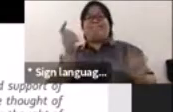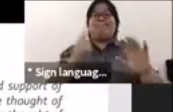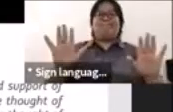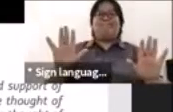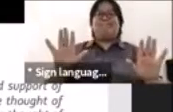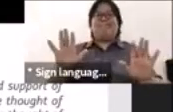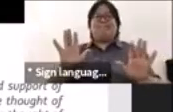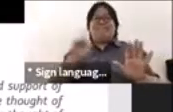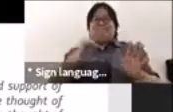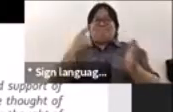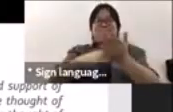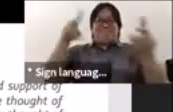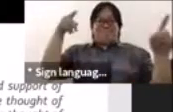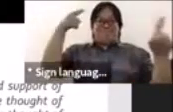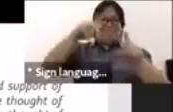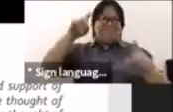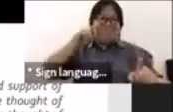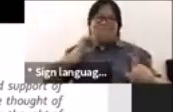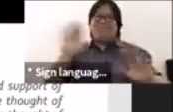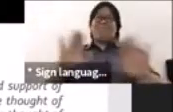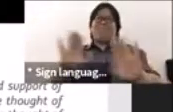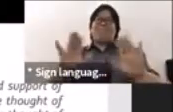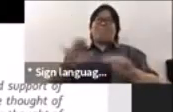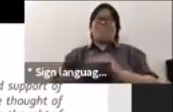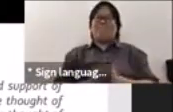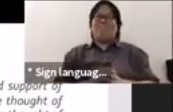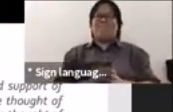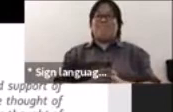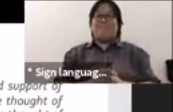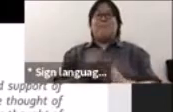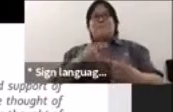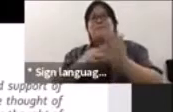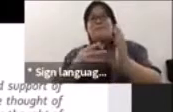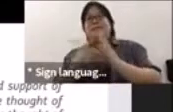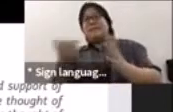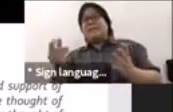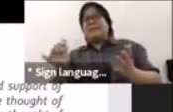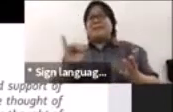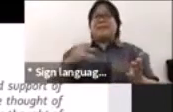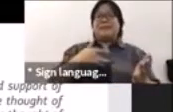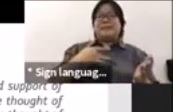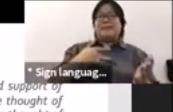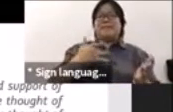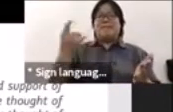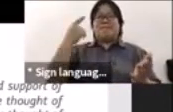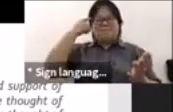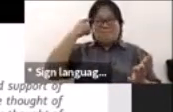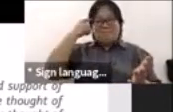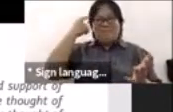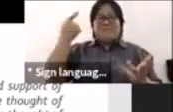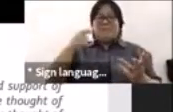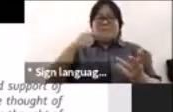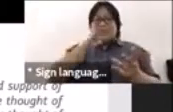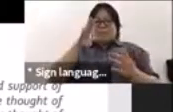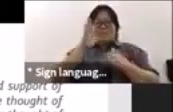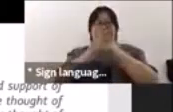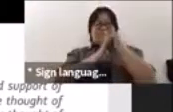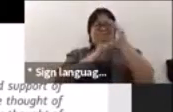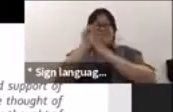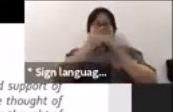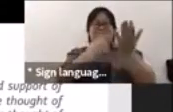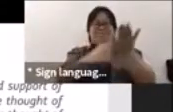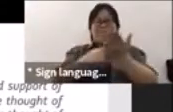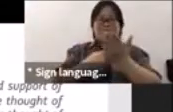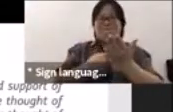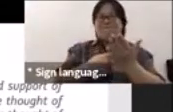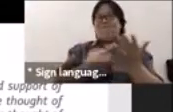discuss anything more on this issue. So it gives me some kind of a thought that they are not very comfortable to discuss of